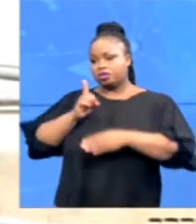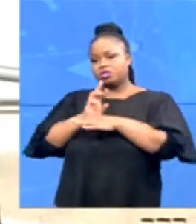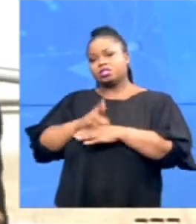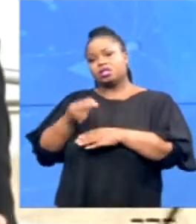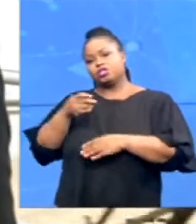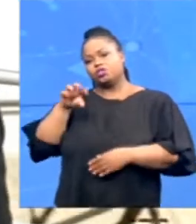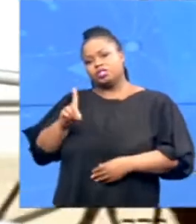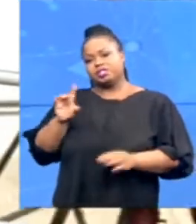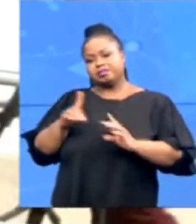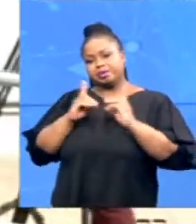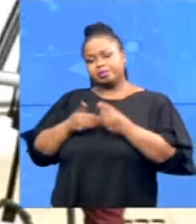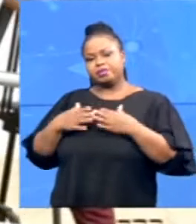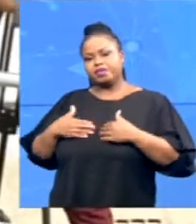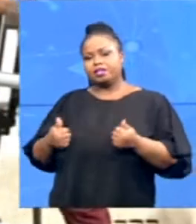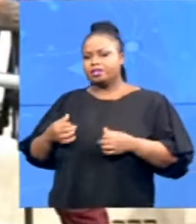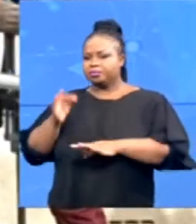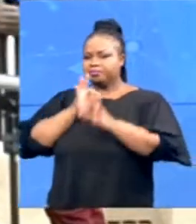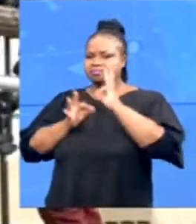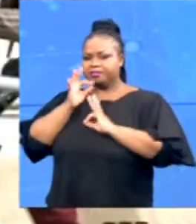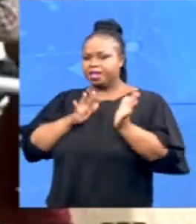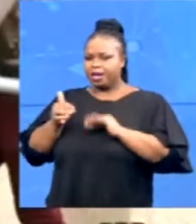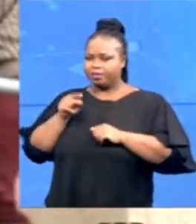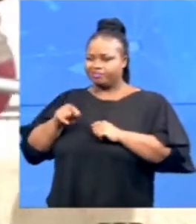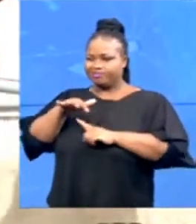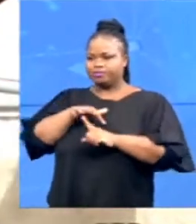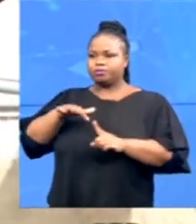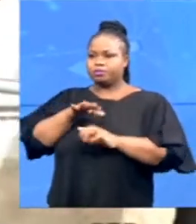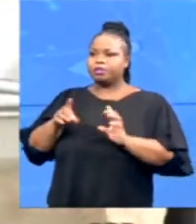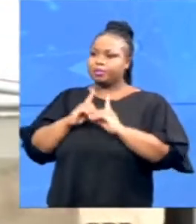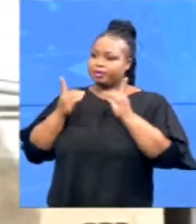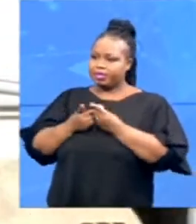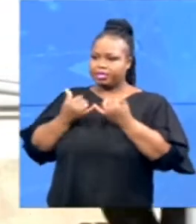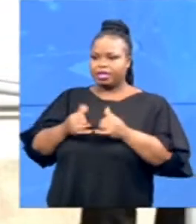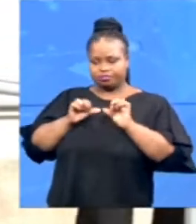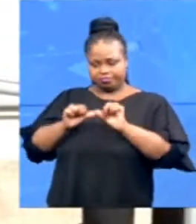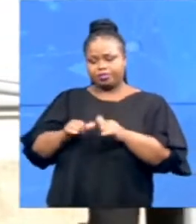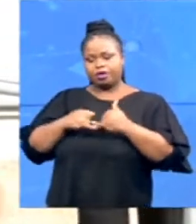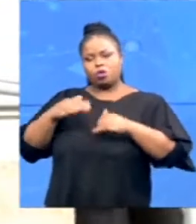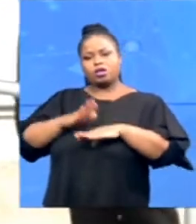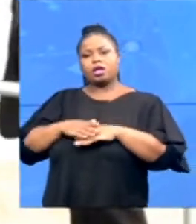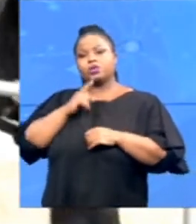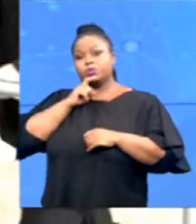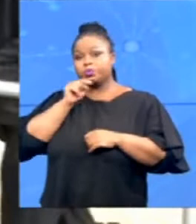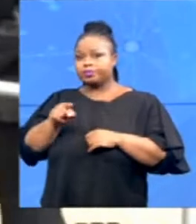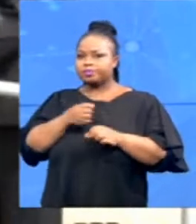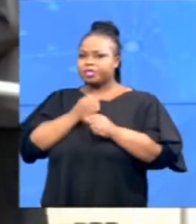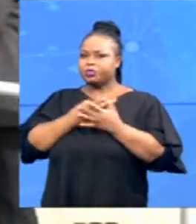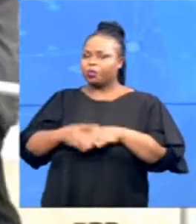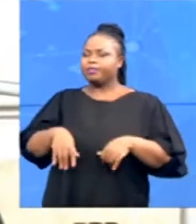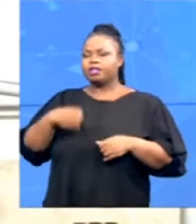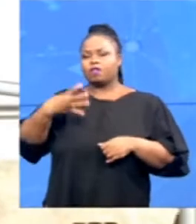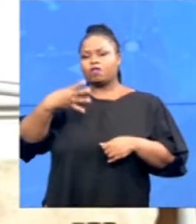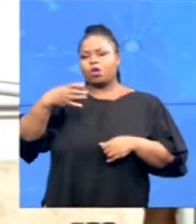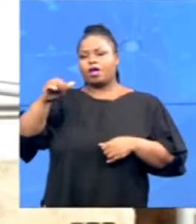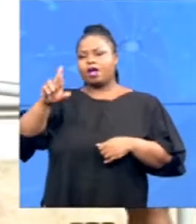the way in which the specific department is moving towards the online system, making sure that they keep up with the digital age. Just to also inform you that this